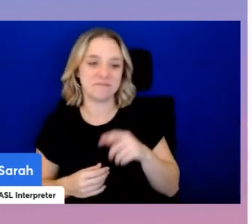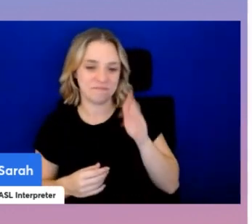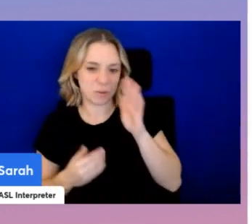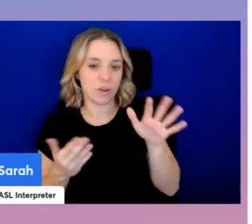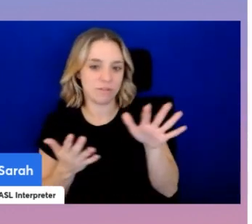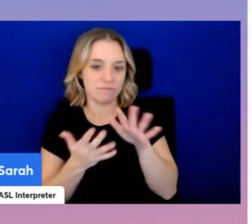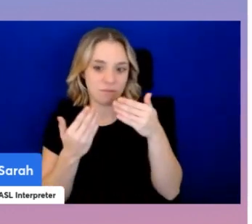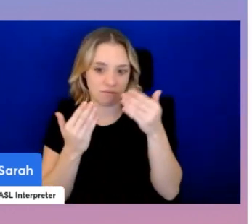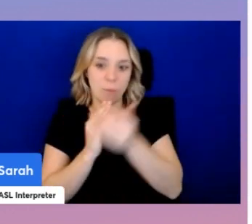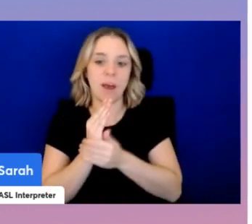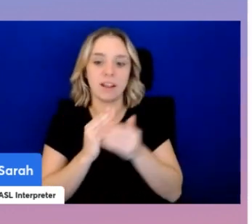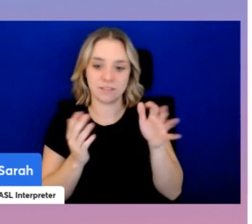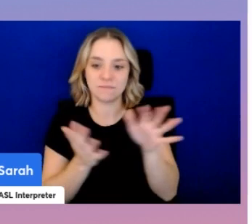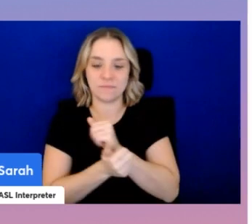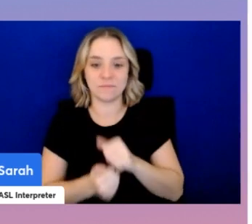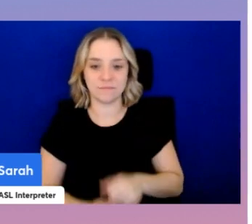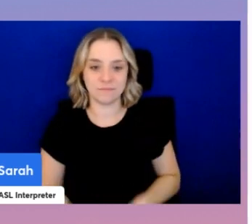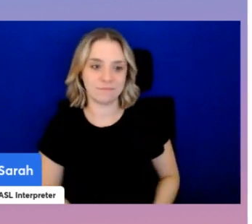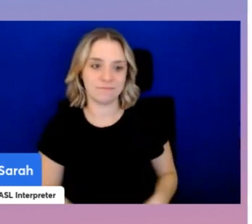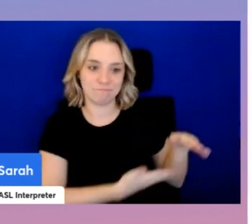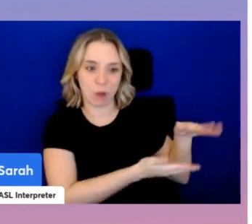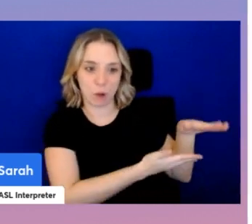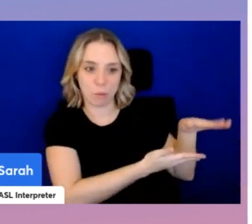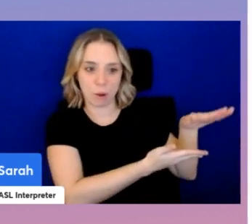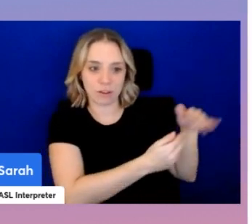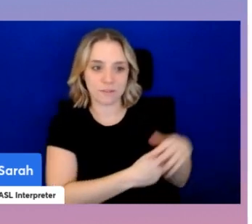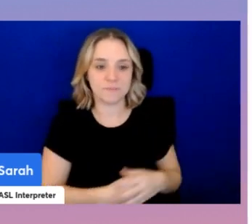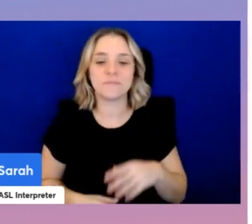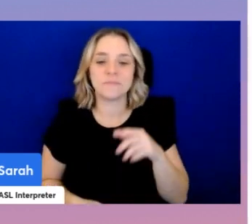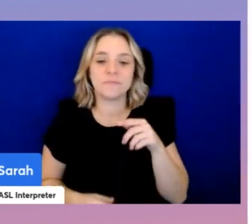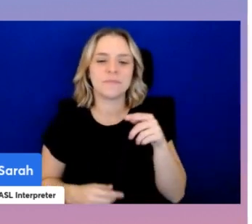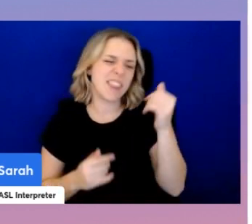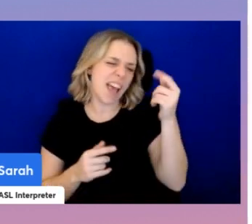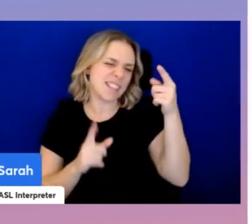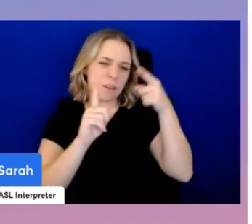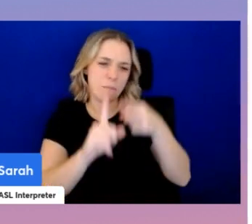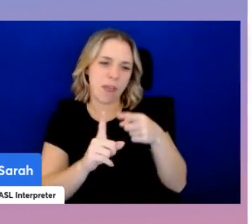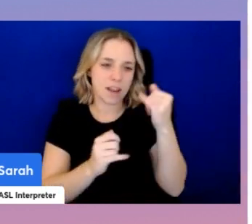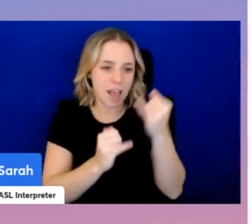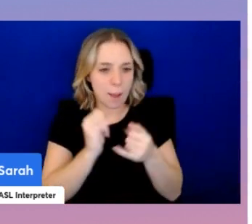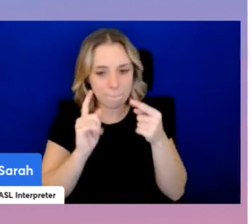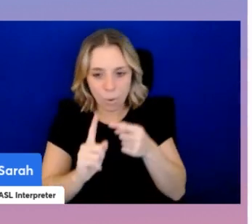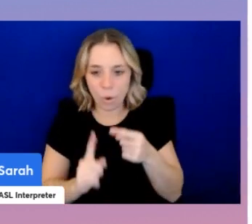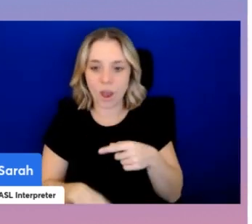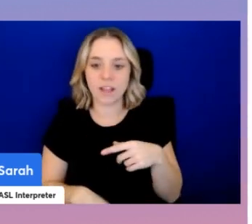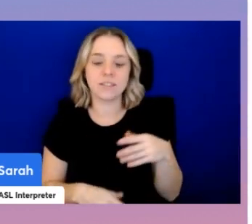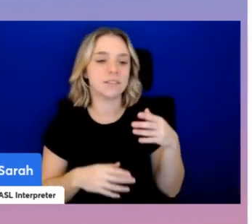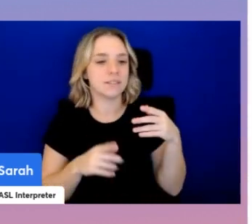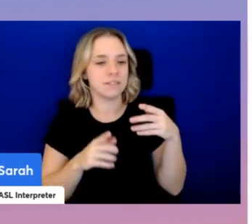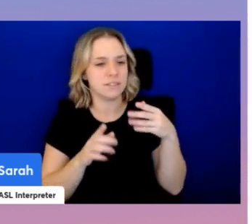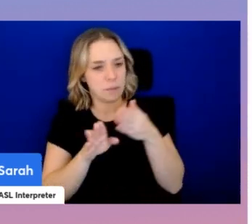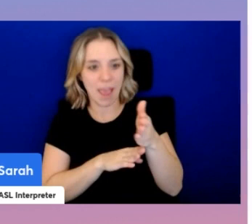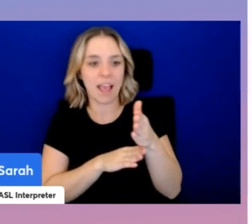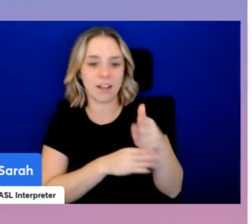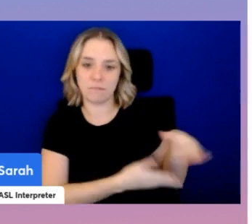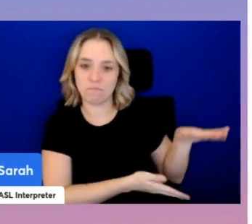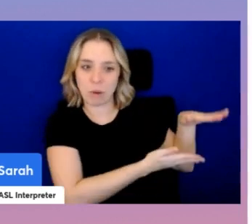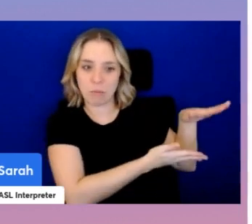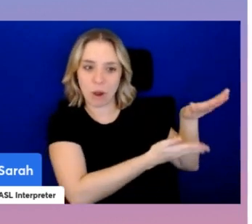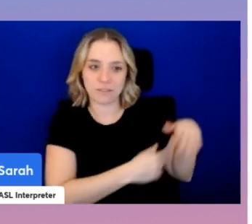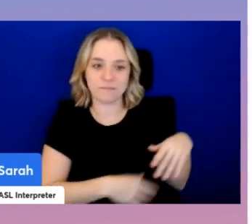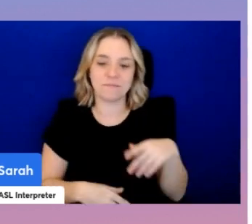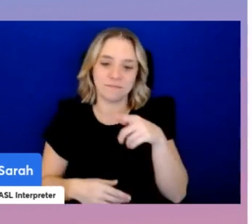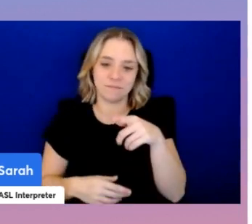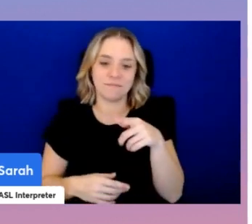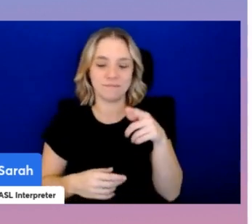And those are the main kind of endpoints, kind of like the main processes to managing an ephemeral workspace. You need to